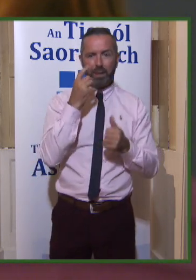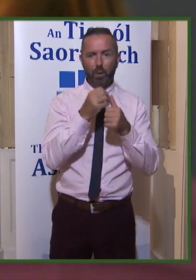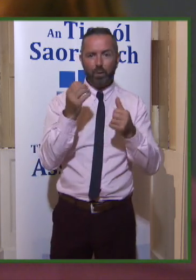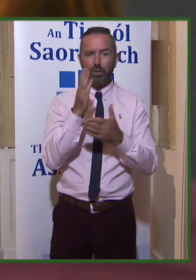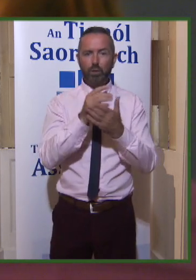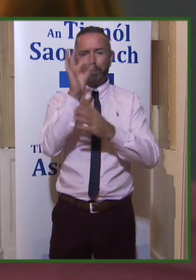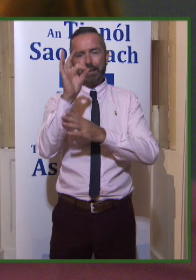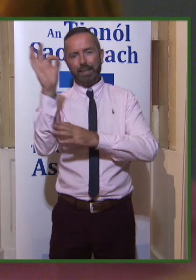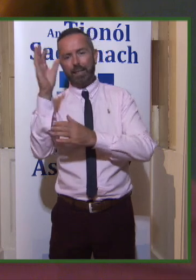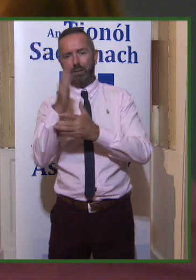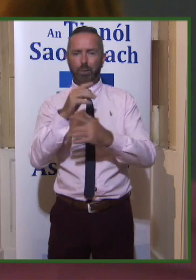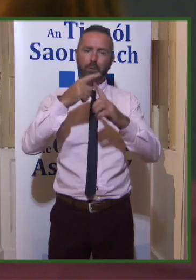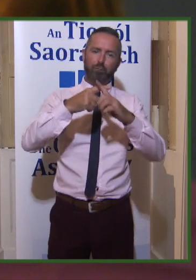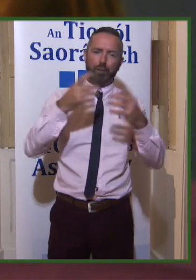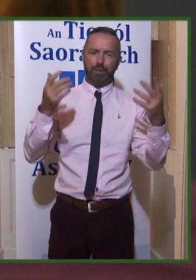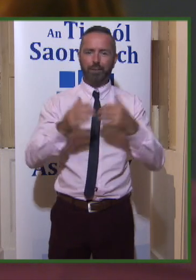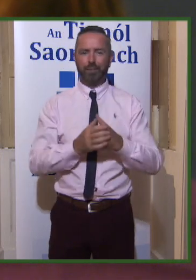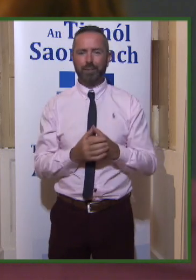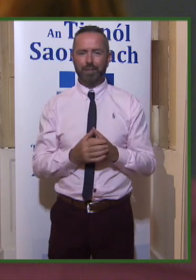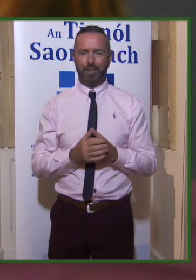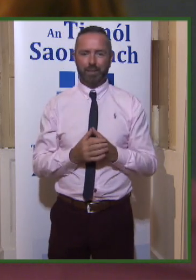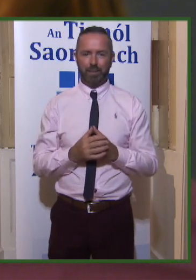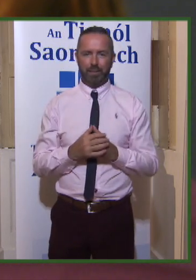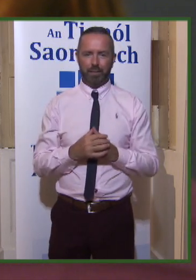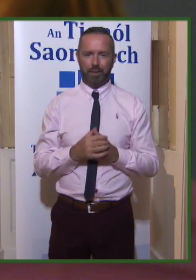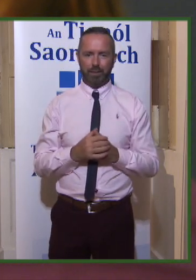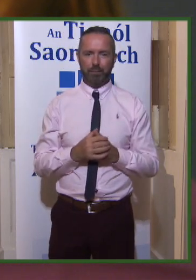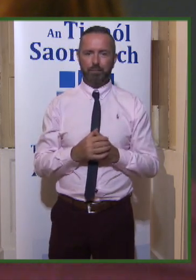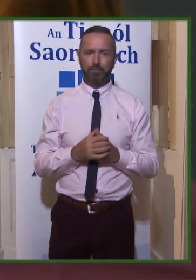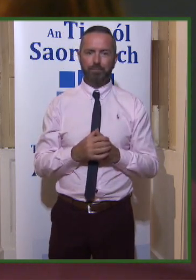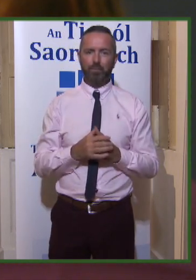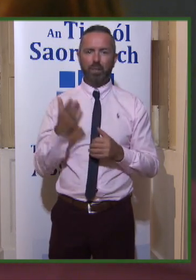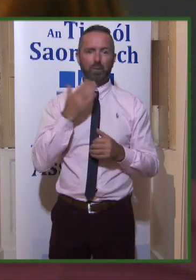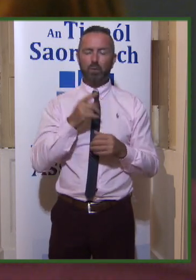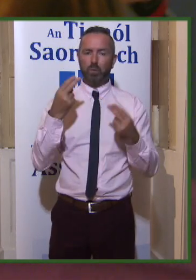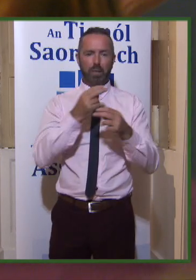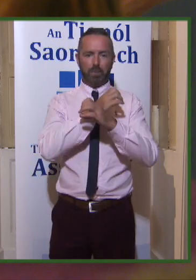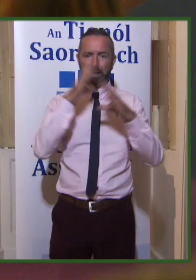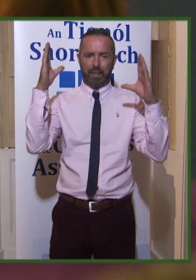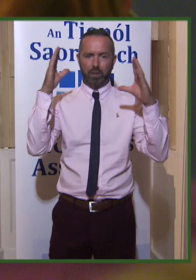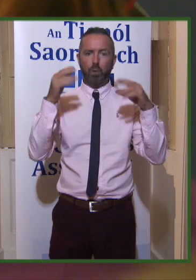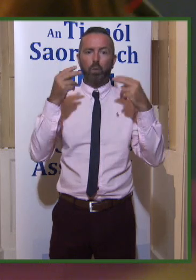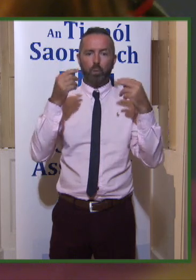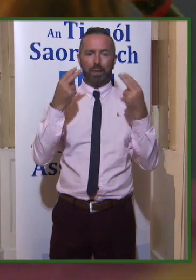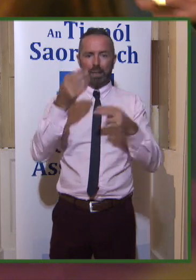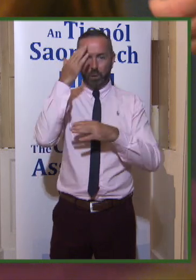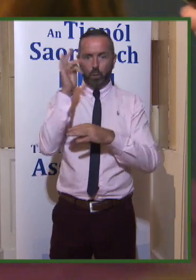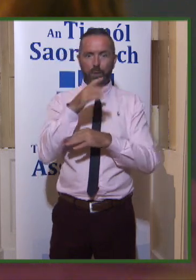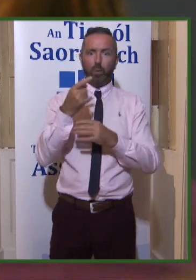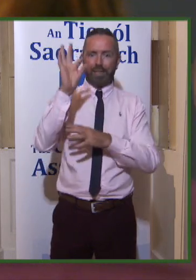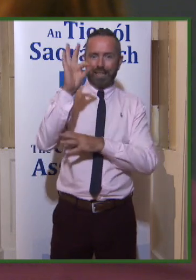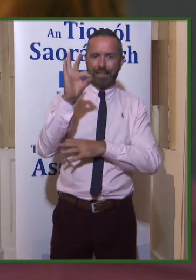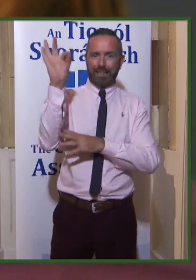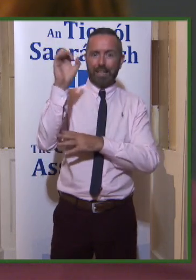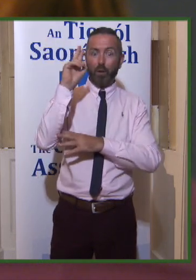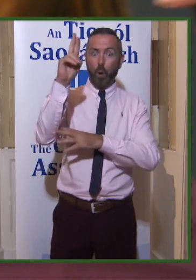a tick. Yeah. On ballot paper is a tick, but on ballot paper 4 it's a cross. So just so we know which one we are to do. Okay. So is